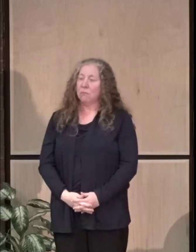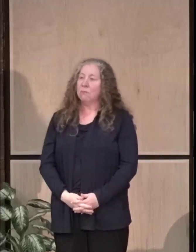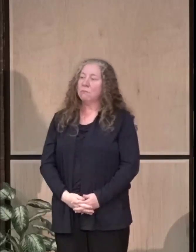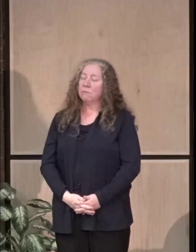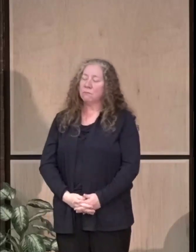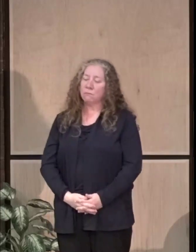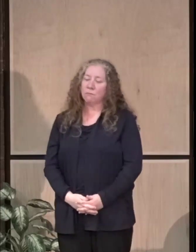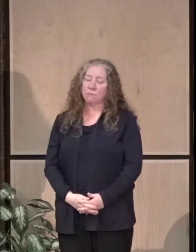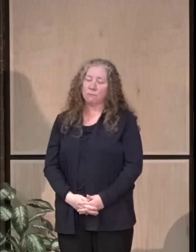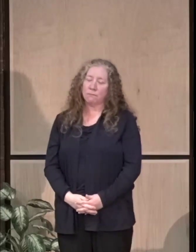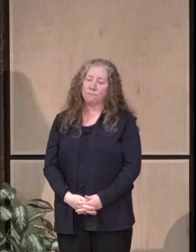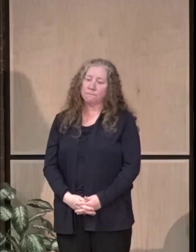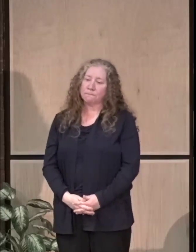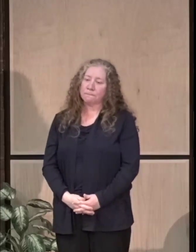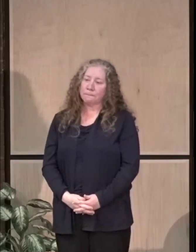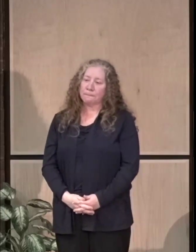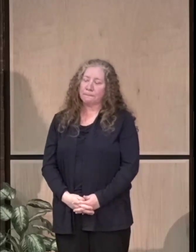Now,